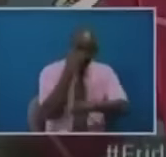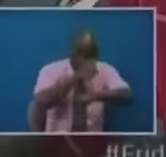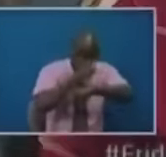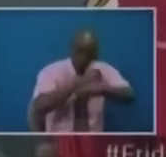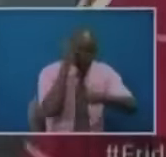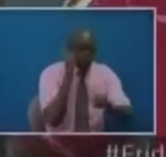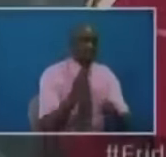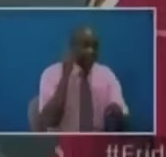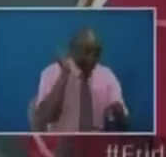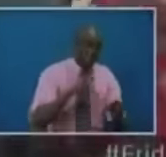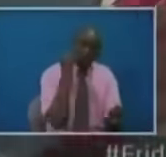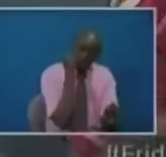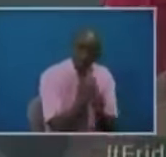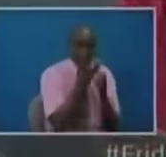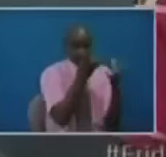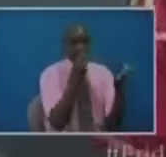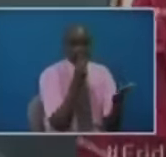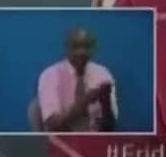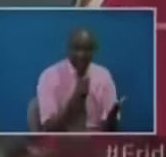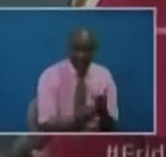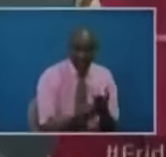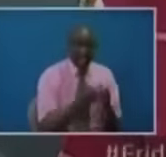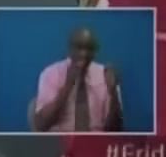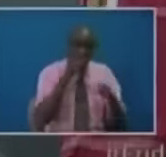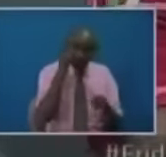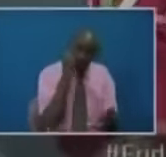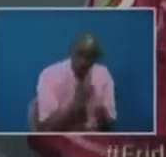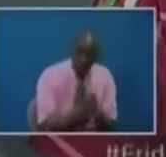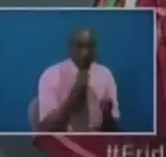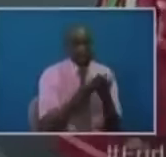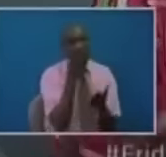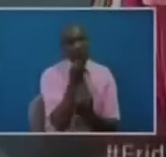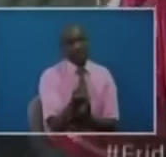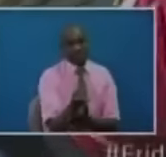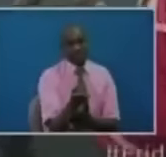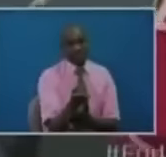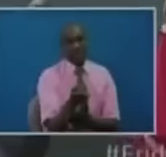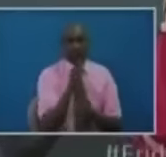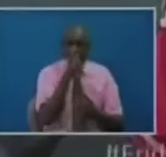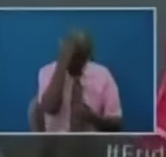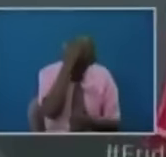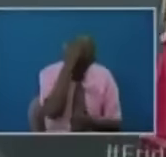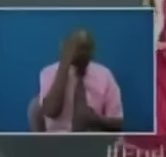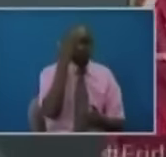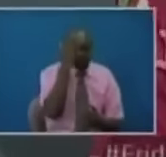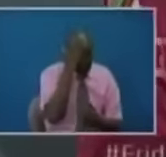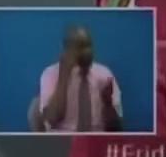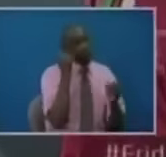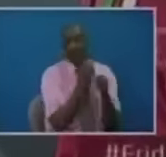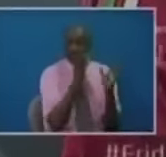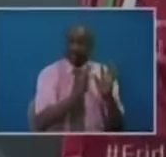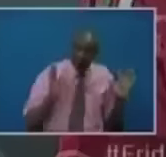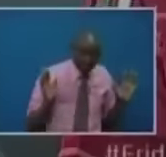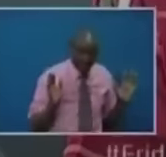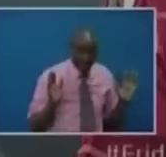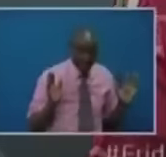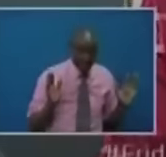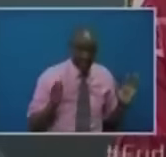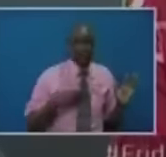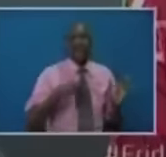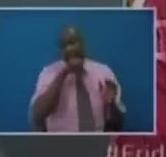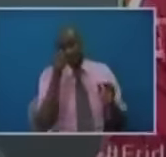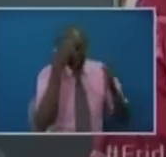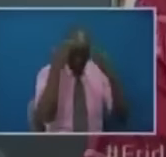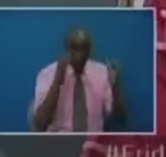career, you must work for what? So if you work, there is money, and that's why we are here. From Monday to Monday, this is what I do. Mm-hmm. Yeah, I know nothing